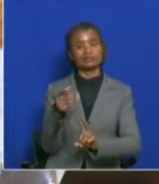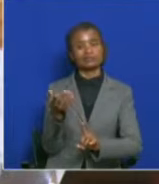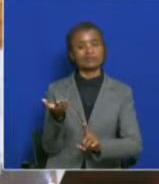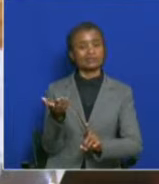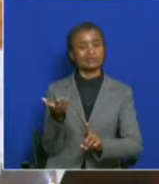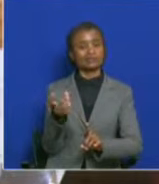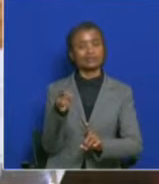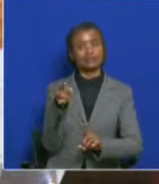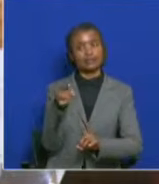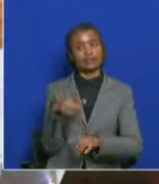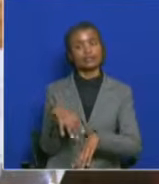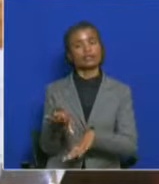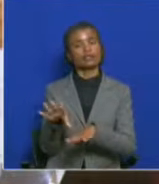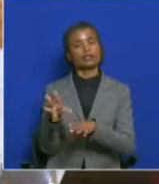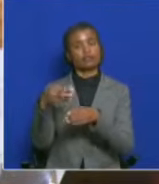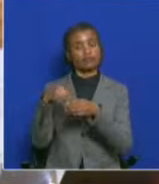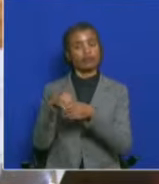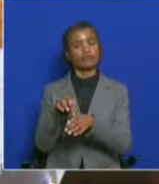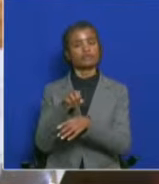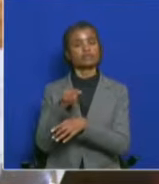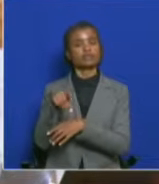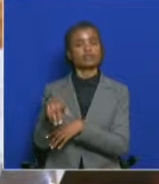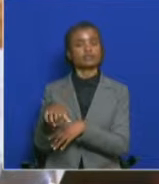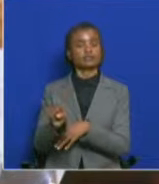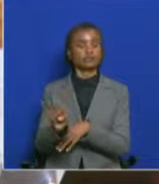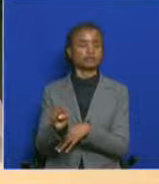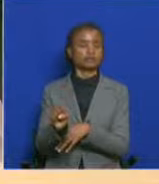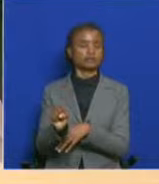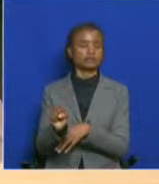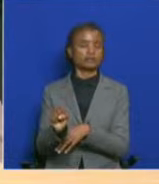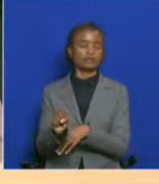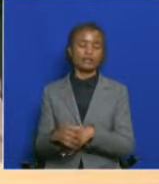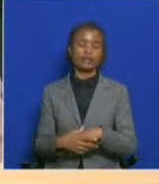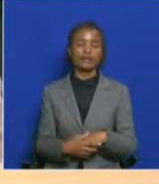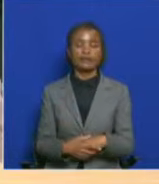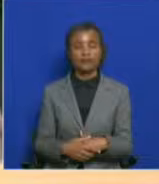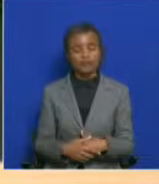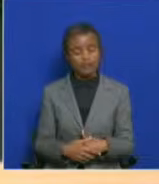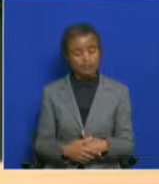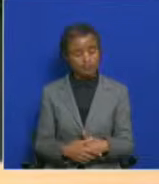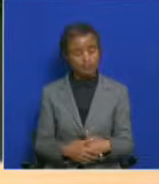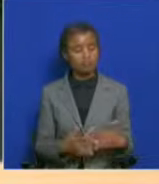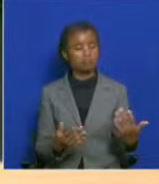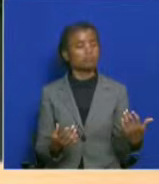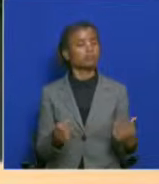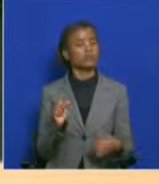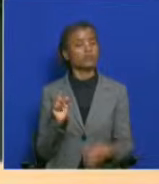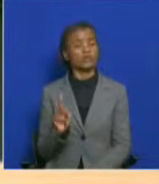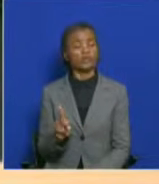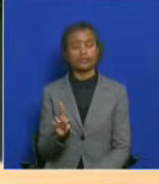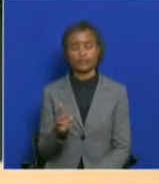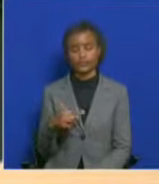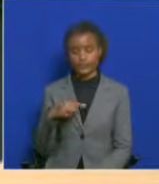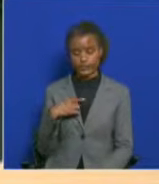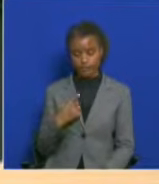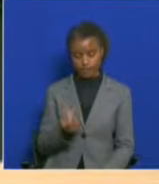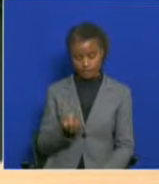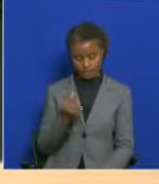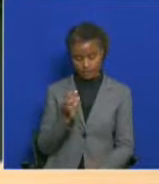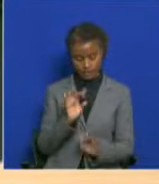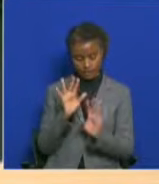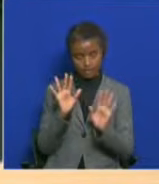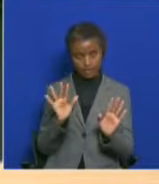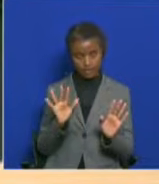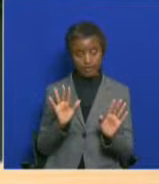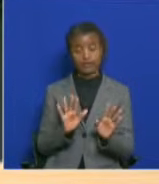SAPS. Okay. Just so that we understand, so the first message,